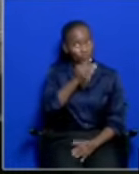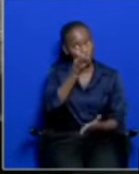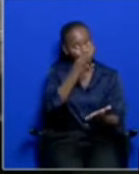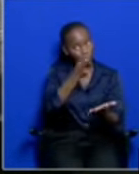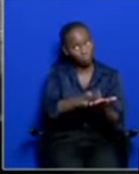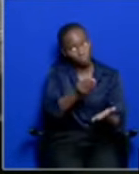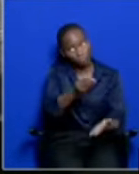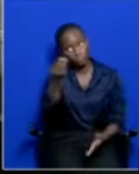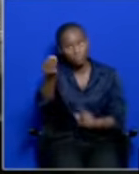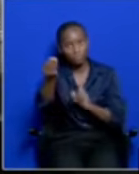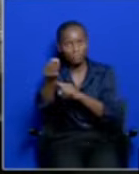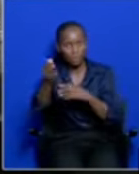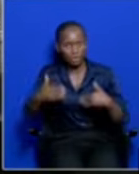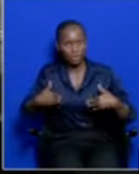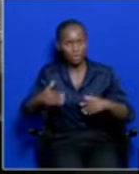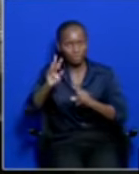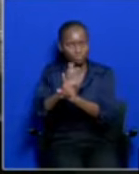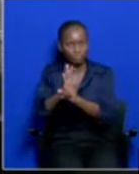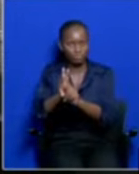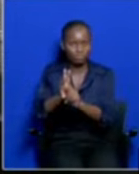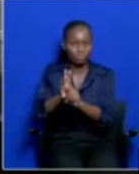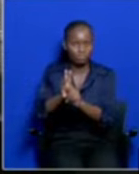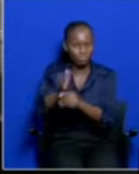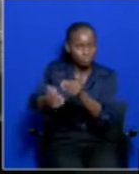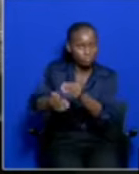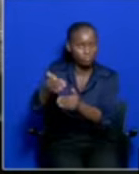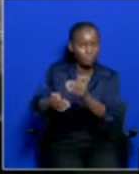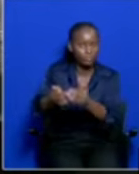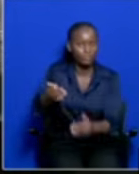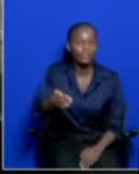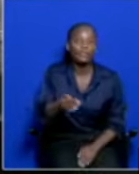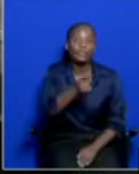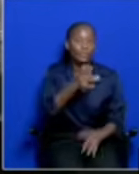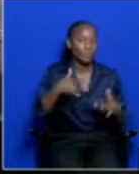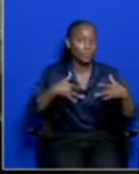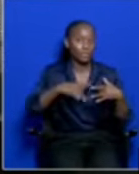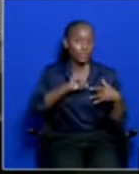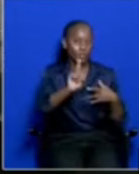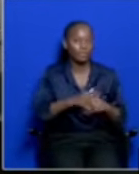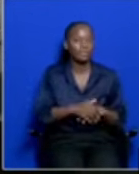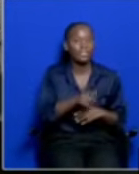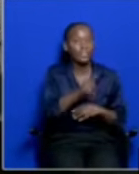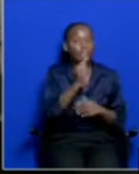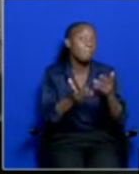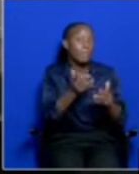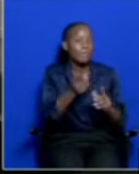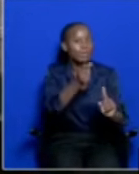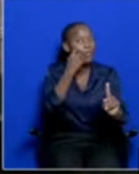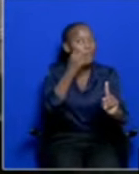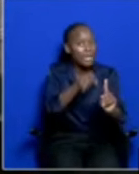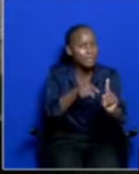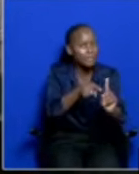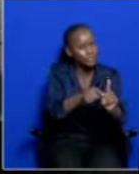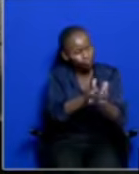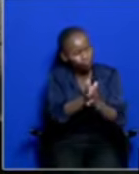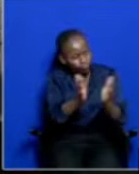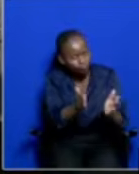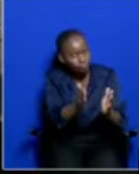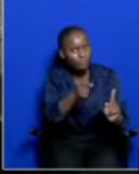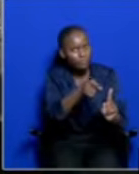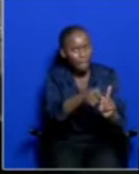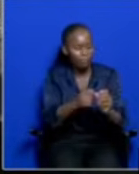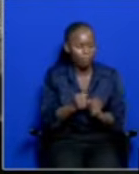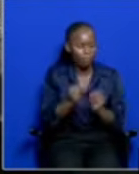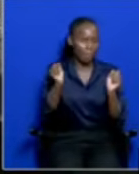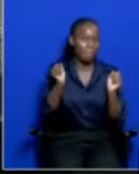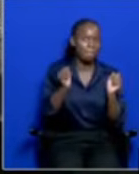to persuade this other witness to give you a statement, and it's now 2018, 5 years after